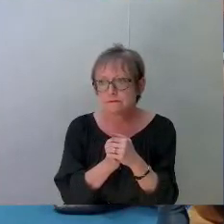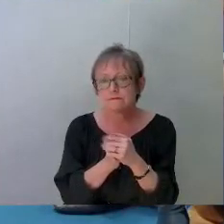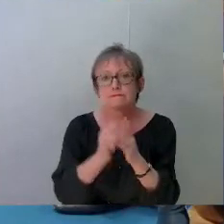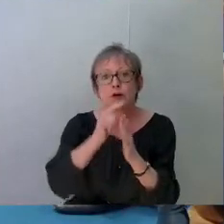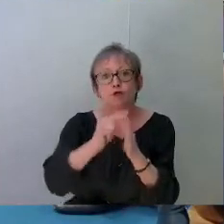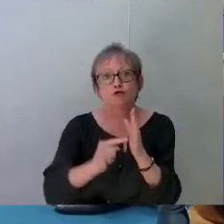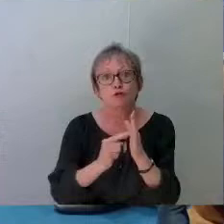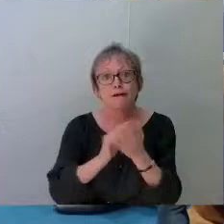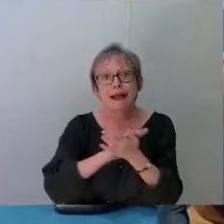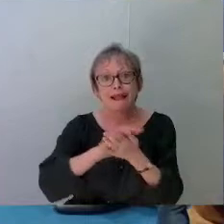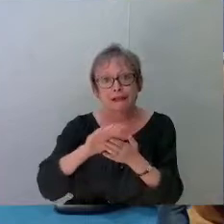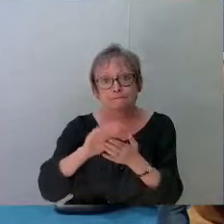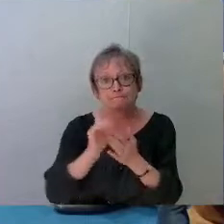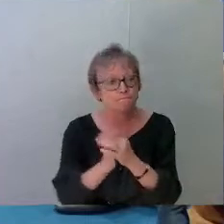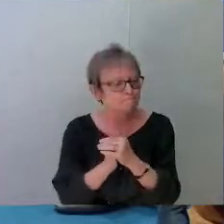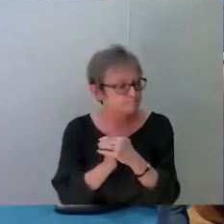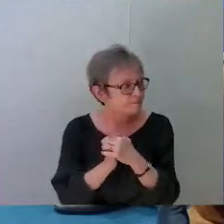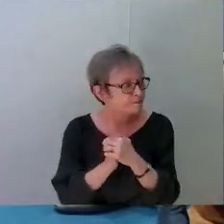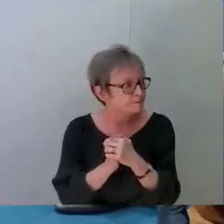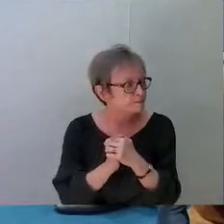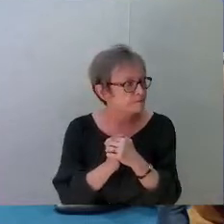John Headley.